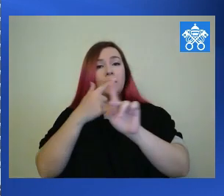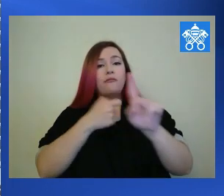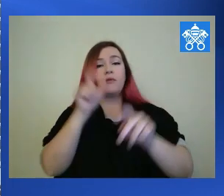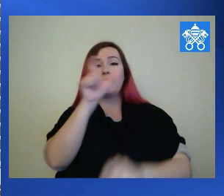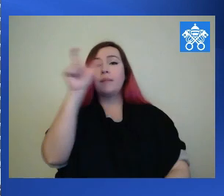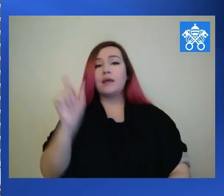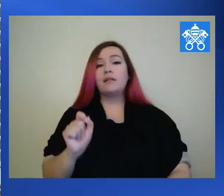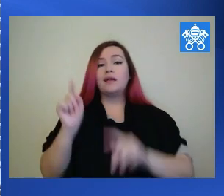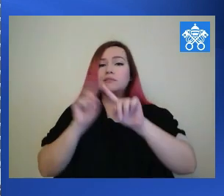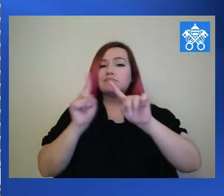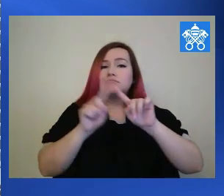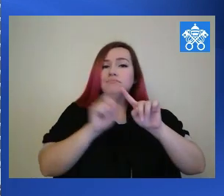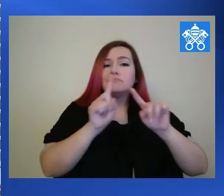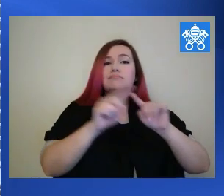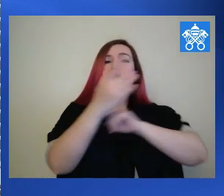and from various